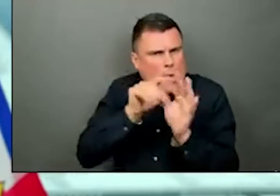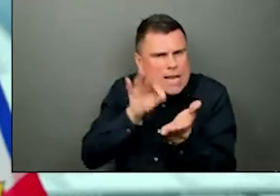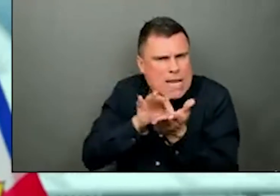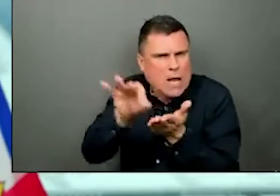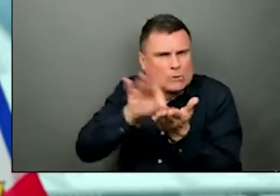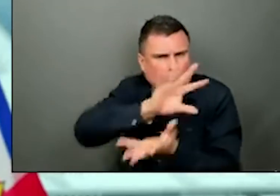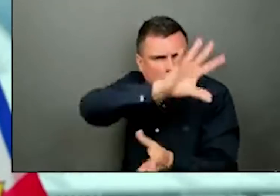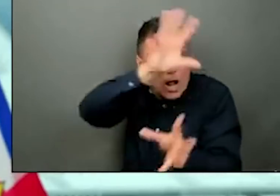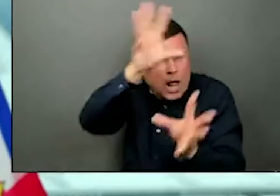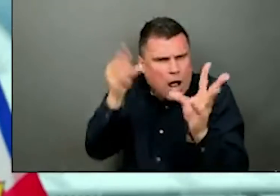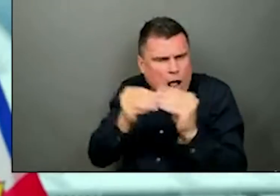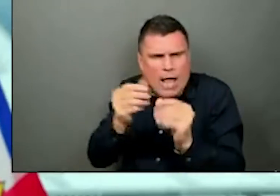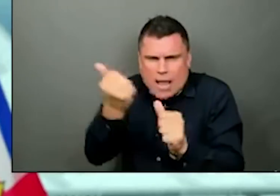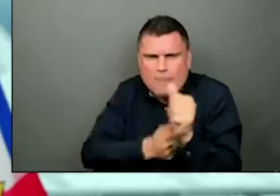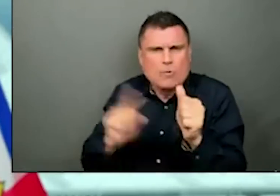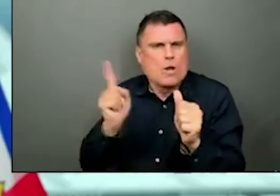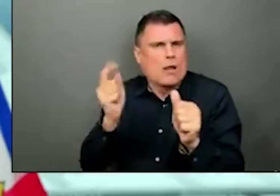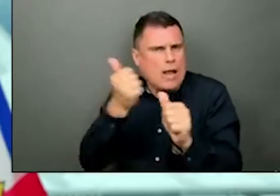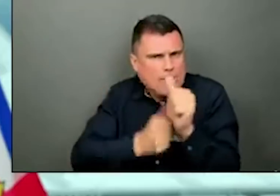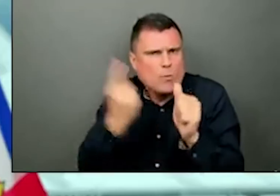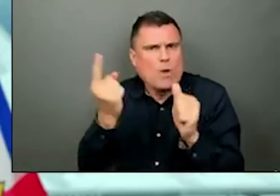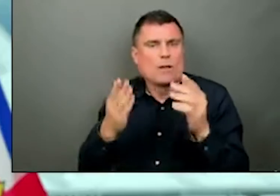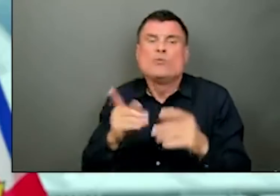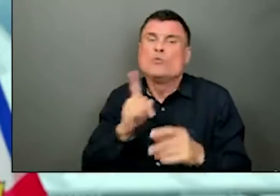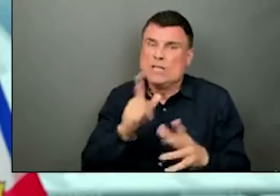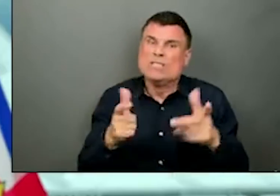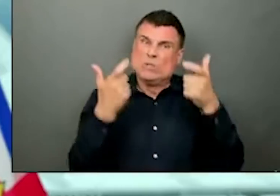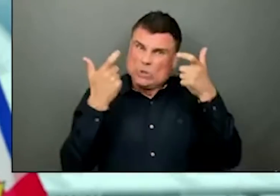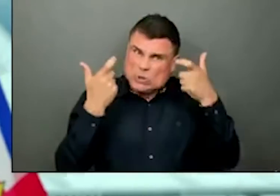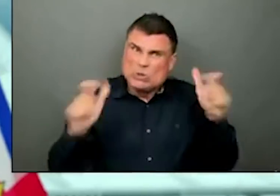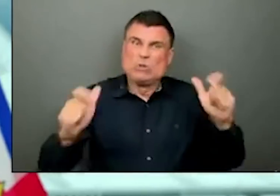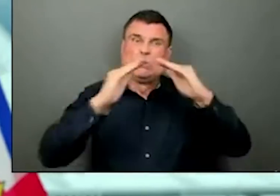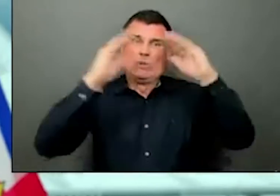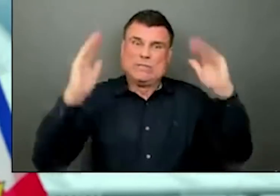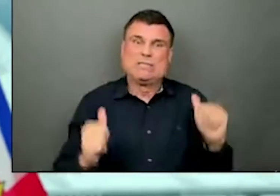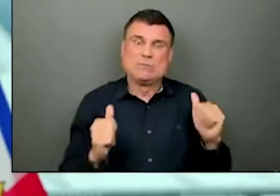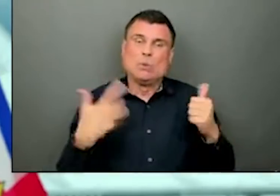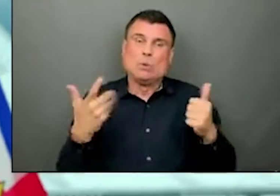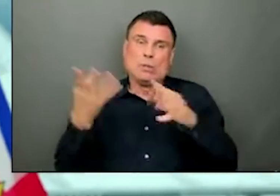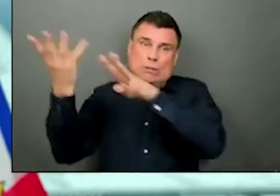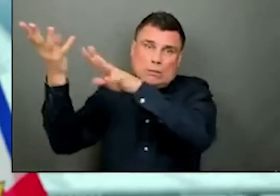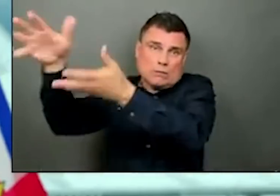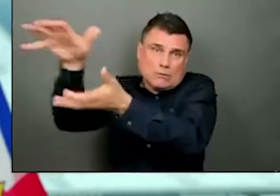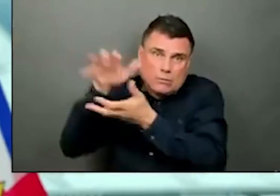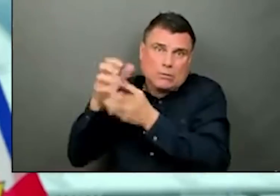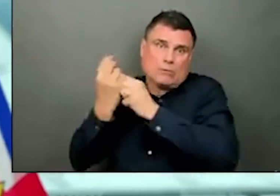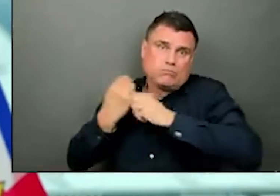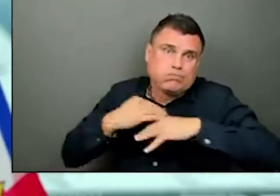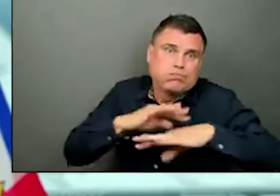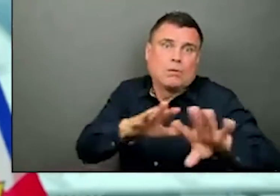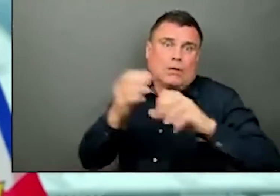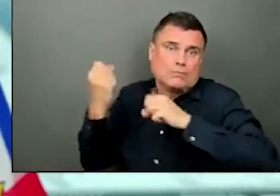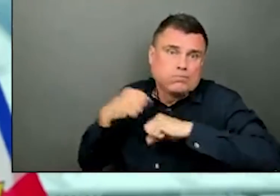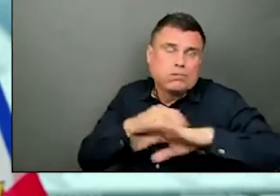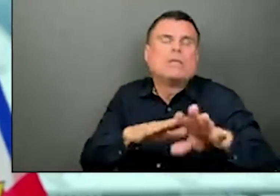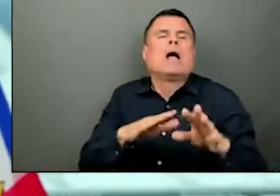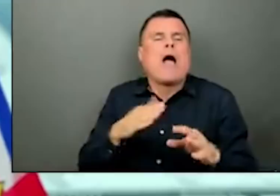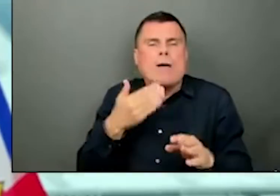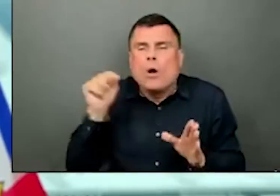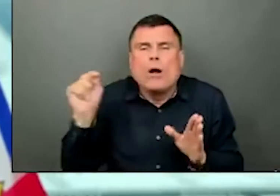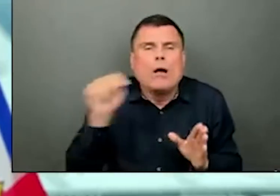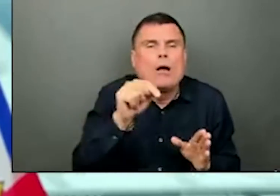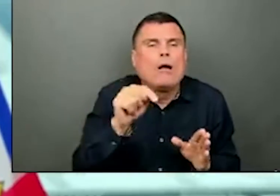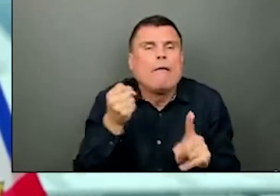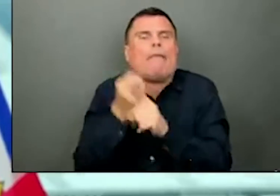be bumps along the way. But we will adjust. We know that over the weekend there were some concerns about people registering